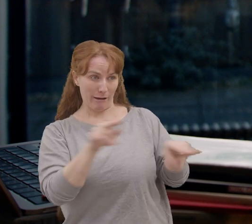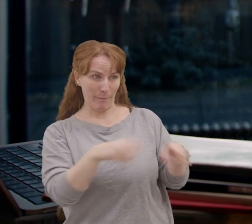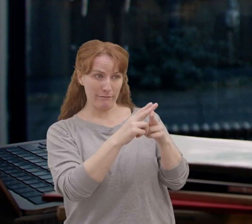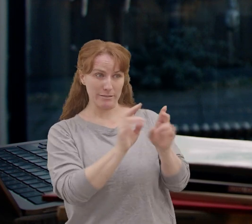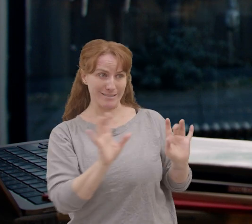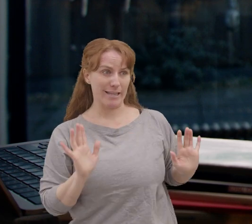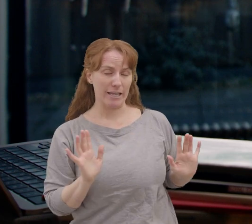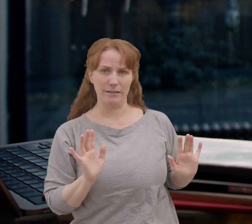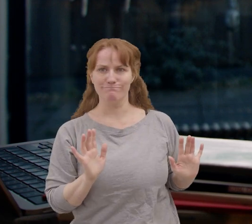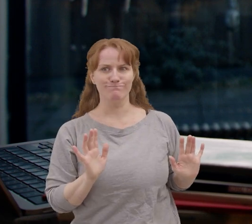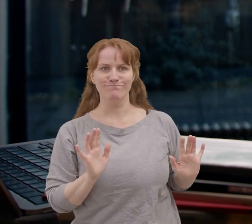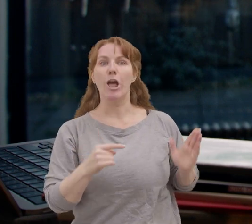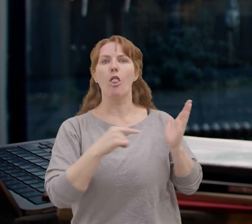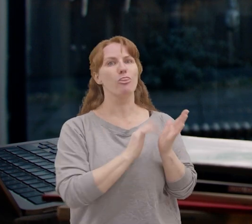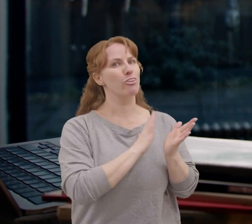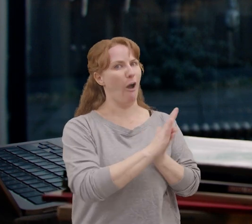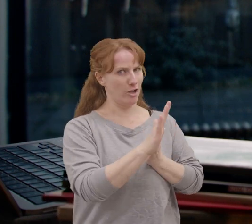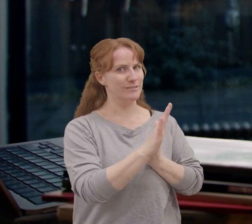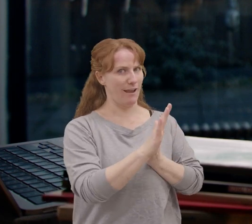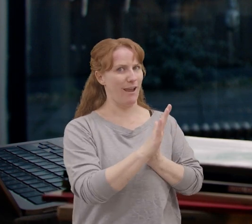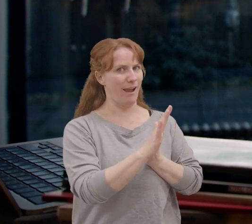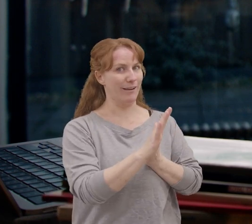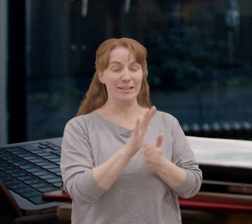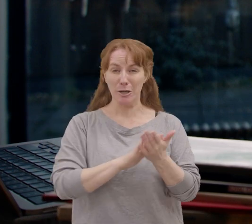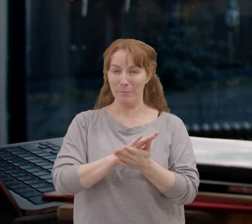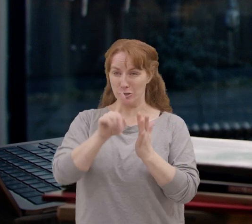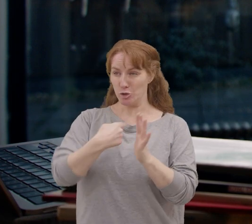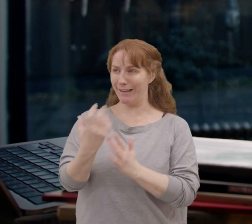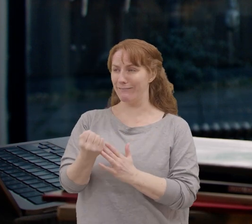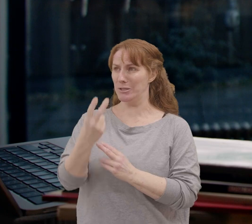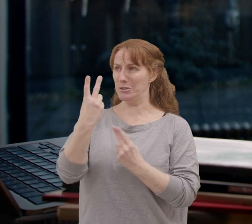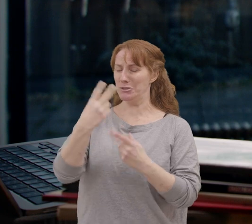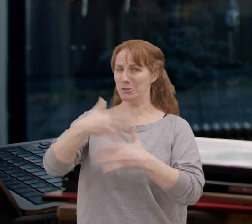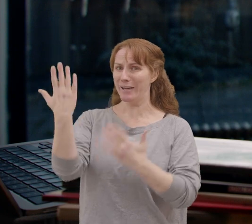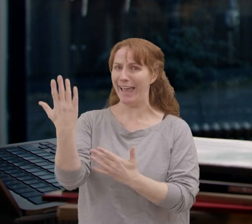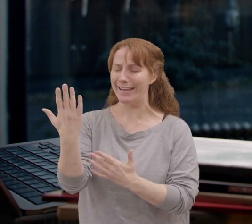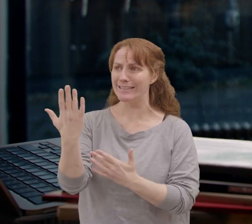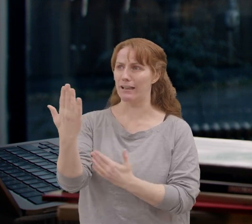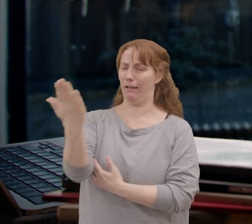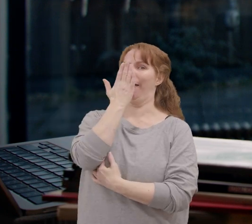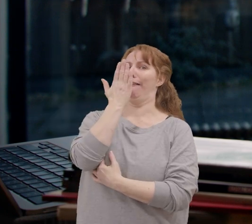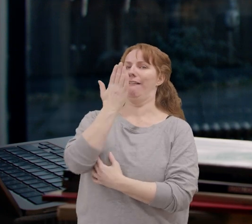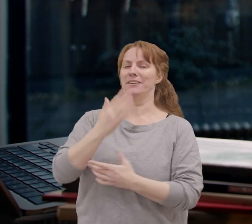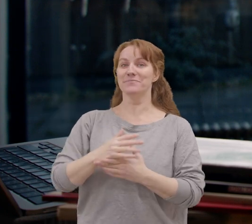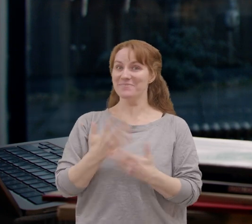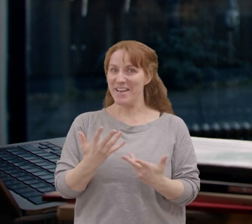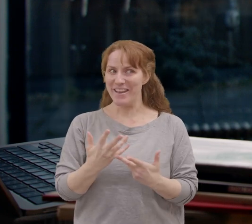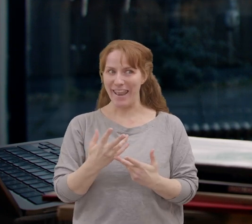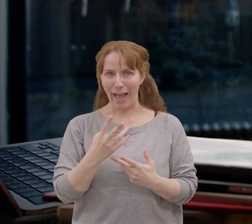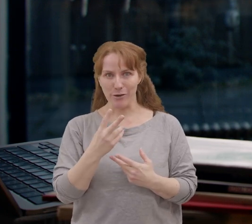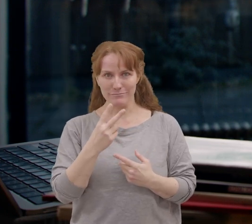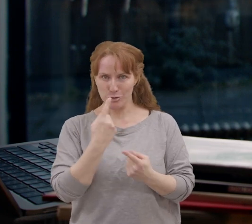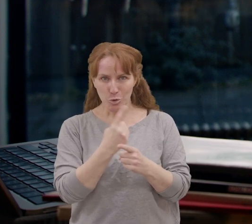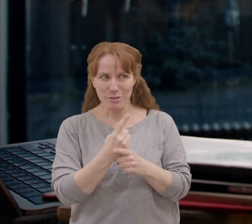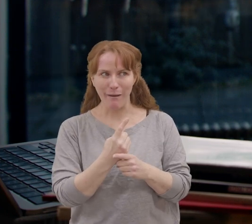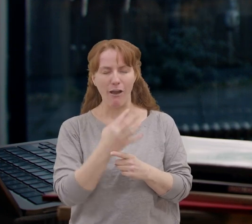you're going to marry Paris, that's great news." She says, "You're going to marry Paris on Thursday." Juliet's got 2 days. You will see this, now that I've pointed